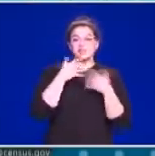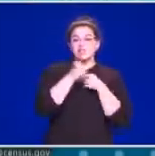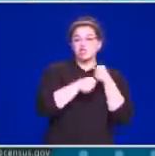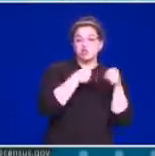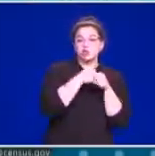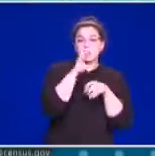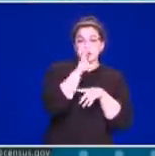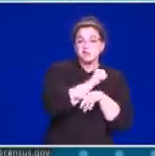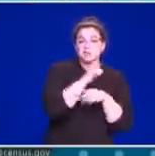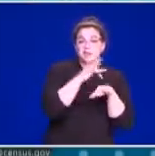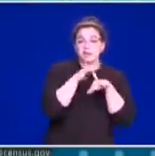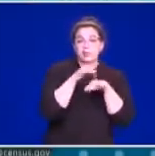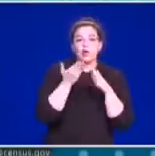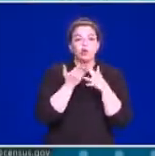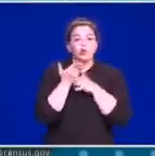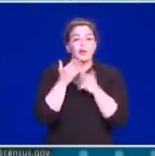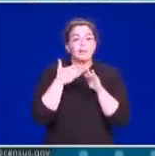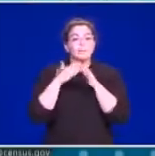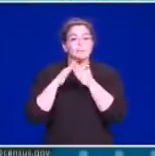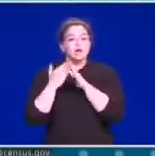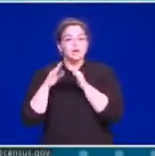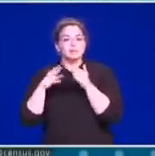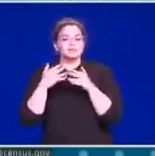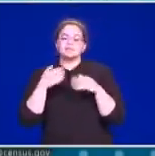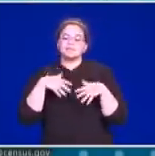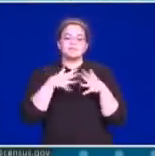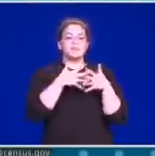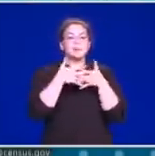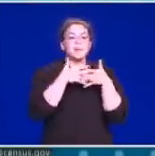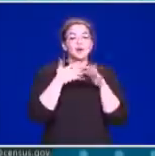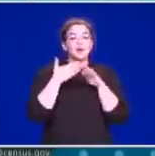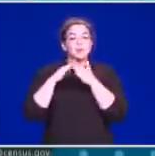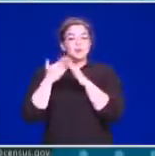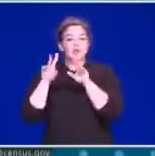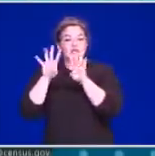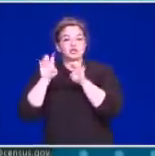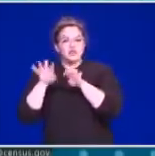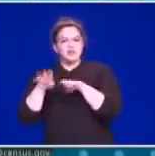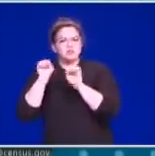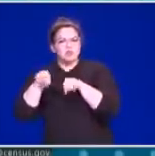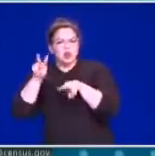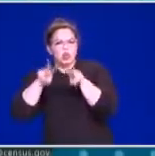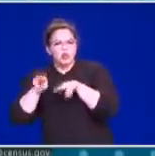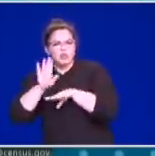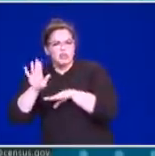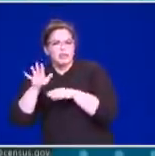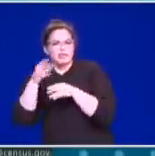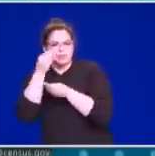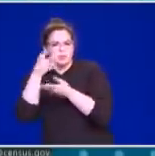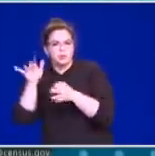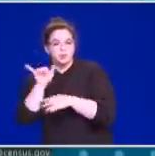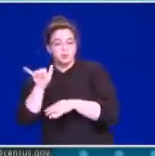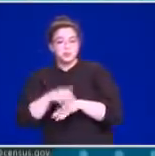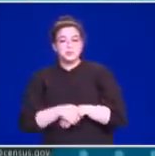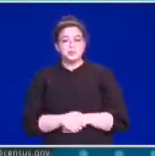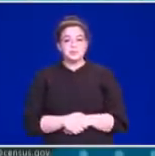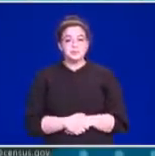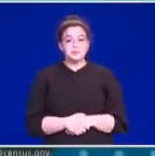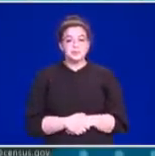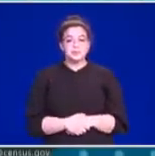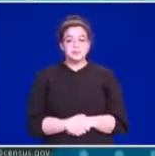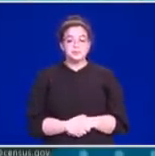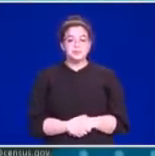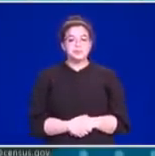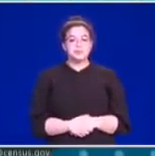estimates available through the American Community Survey. You can see some of that information and track over the past several years detailed results for detailed